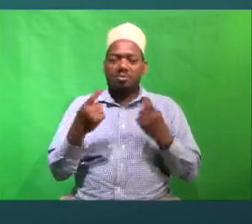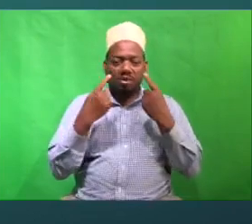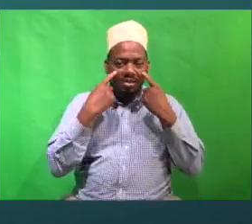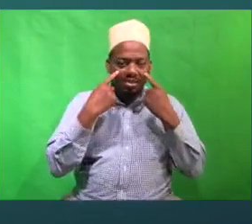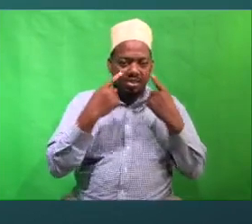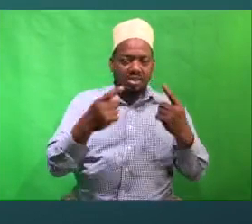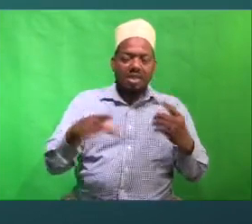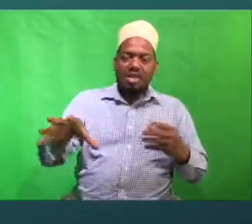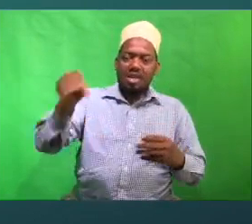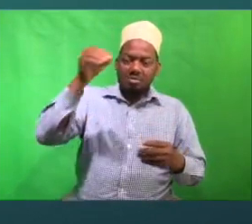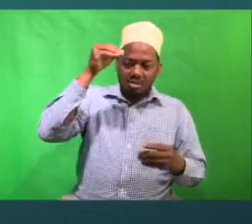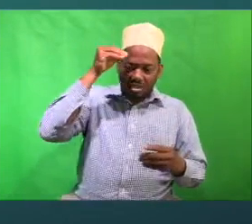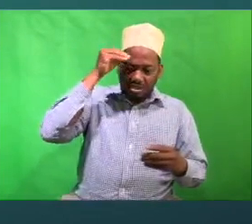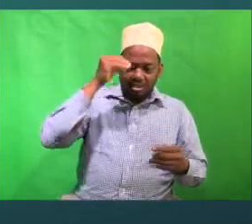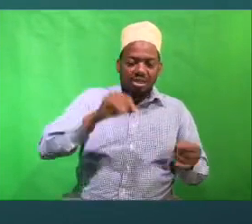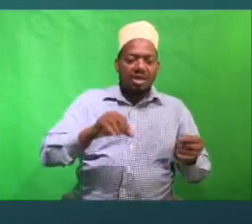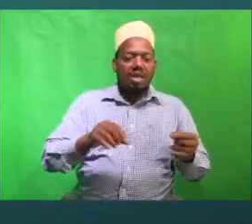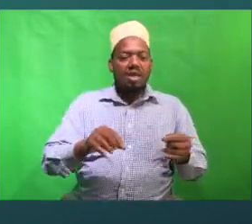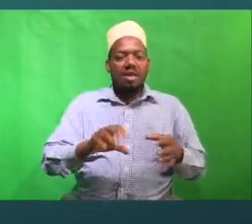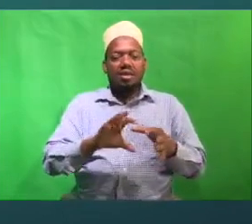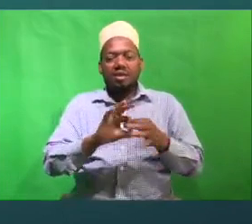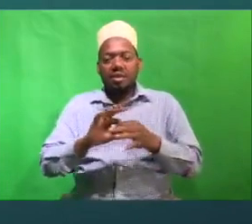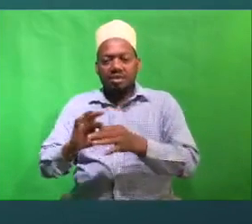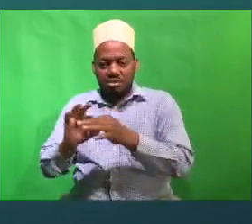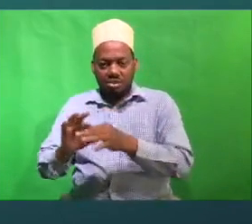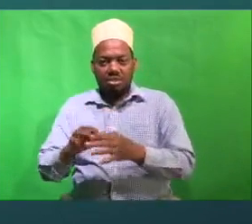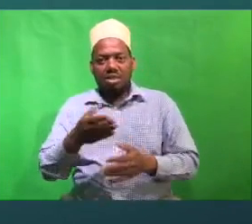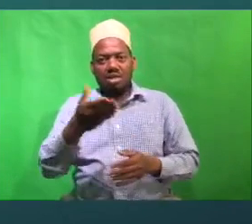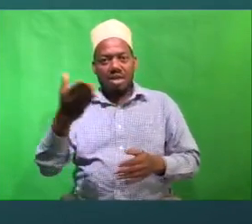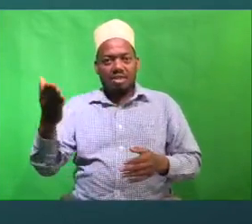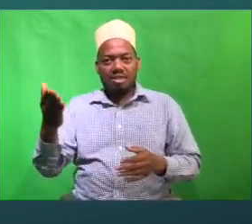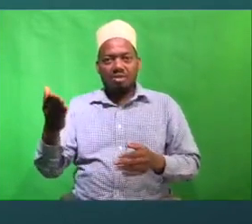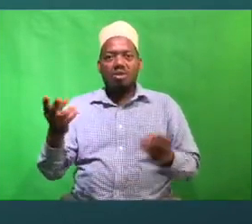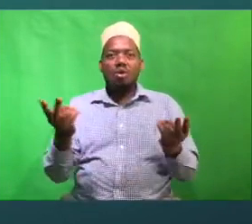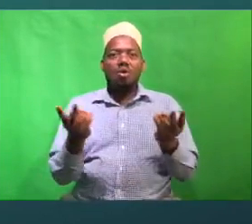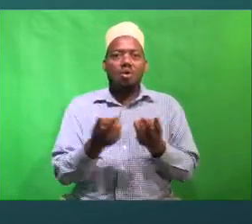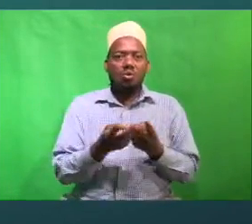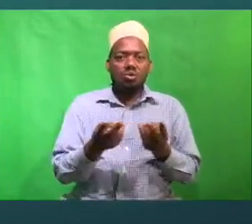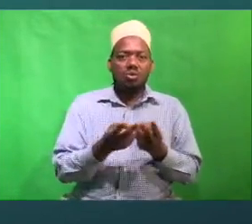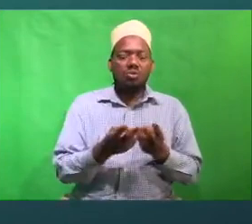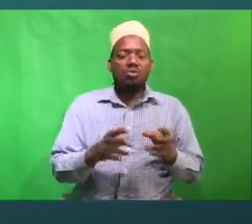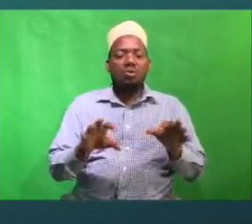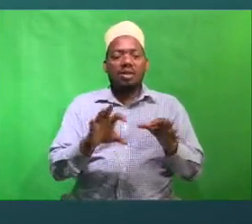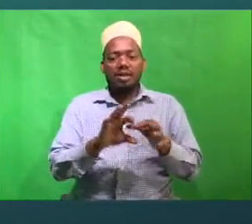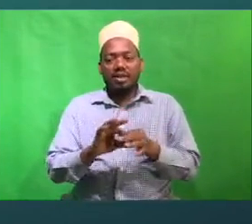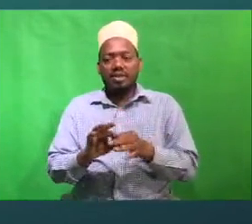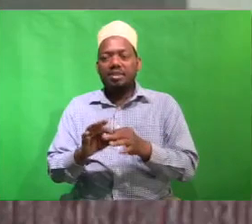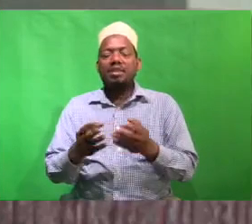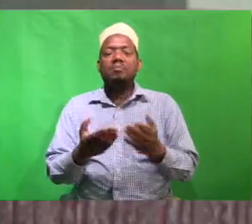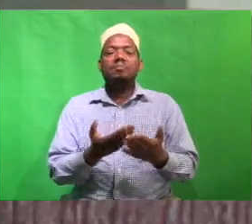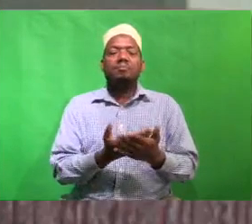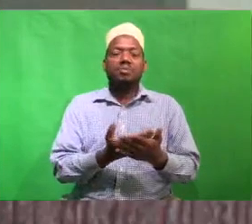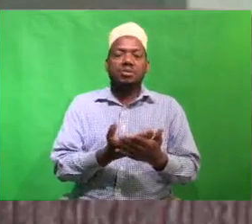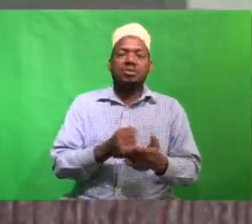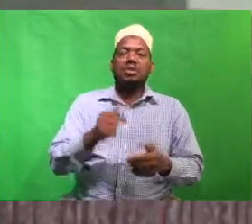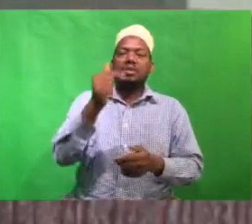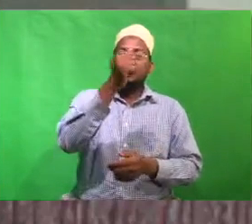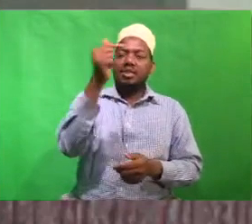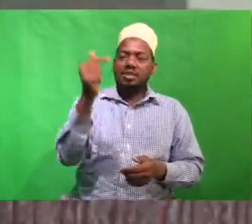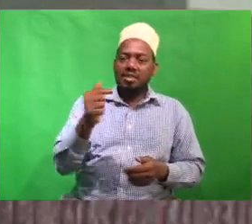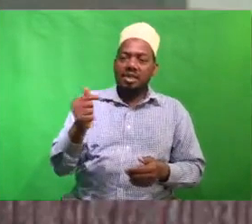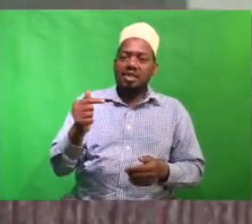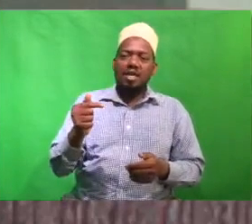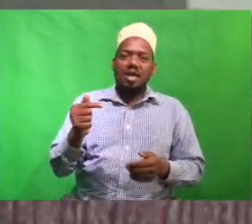and education, in relationship and others. And also relationship between Tanzania and Kenya,